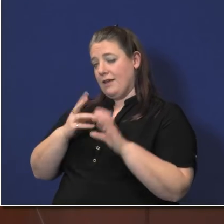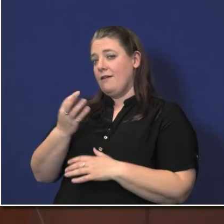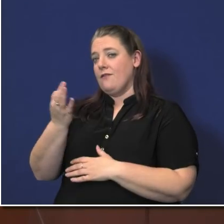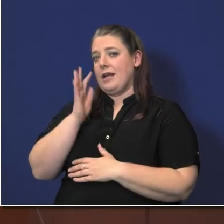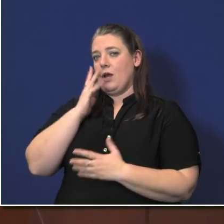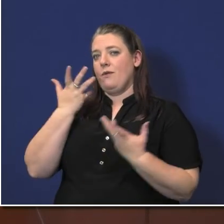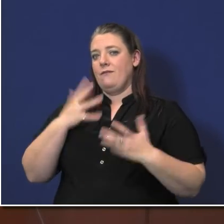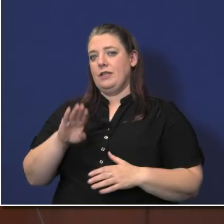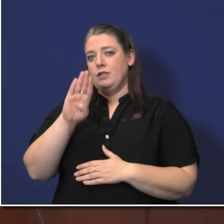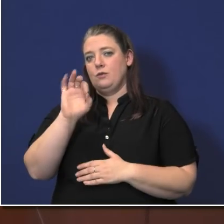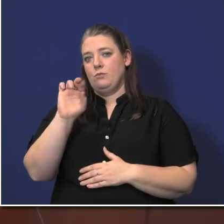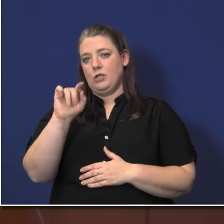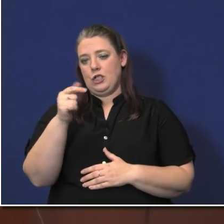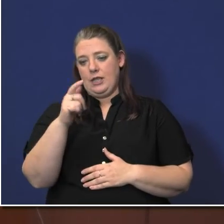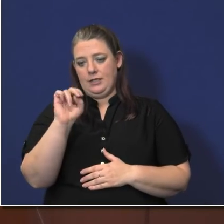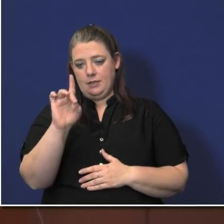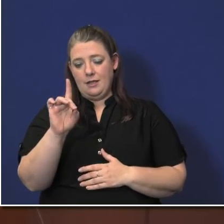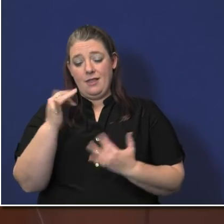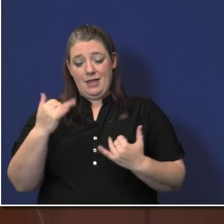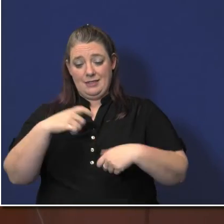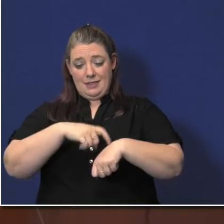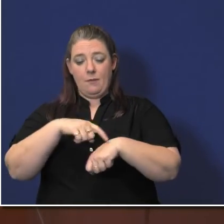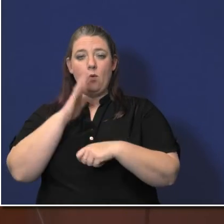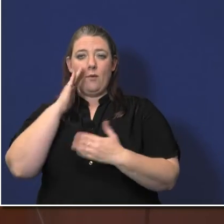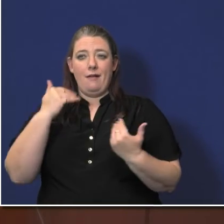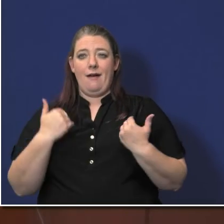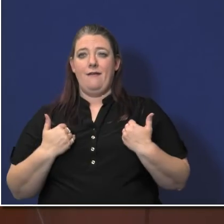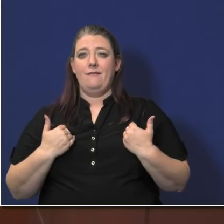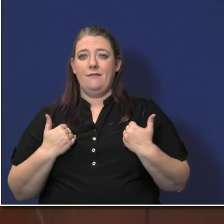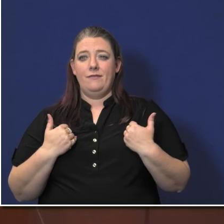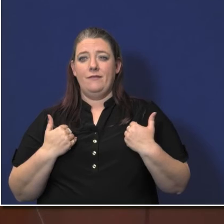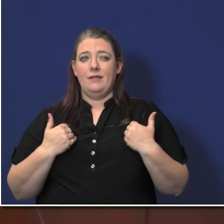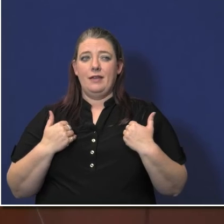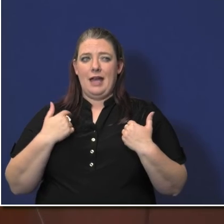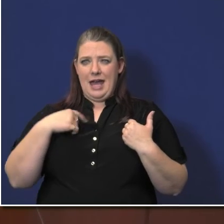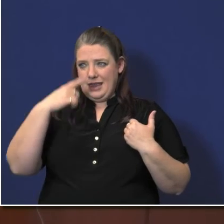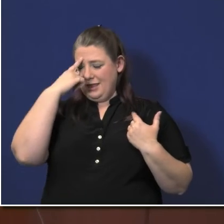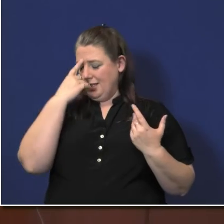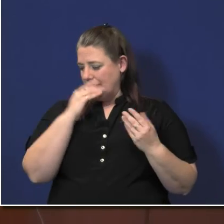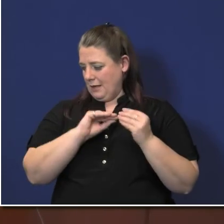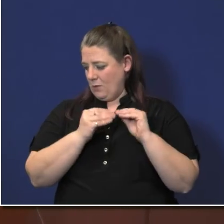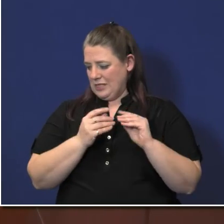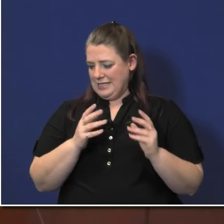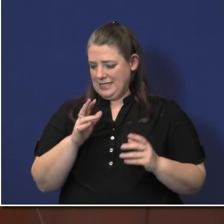be Bridgeland. As of that time, we will have, I believe the number is